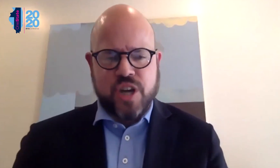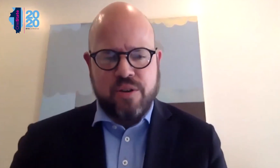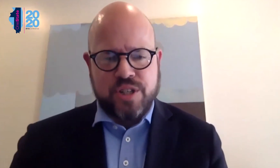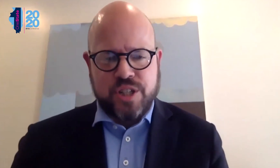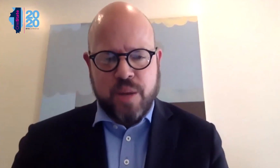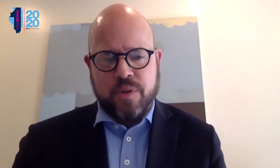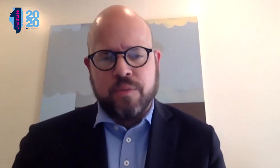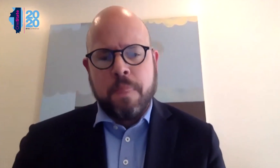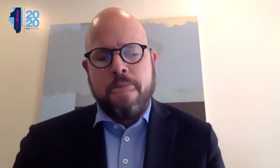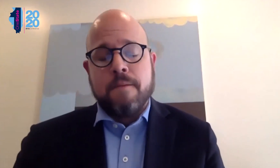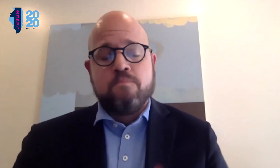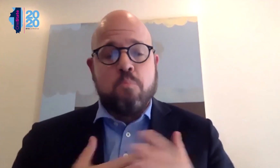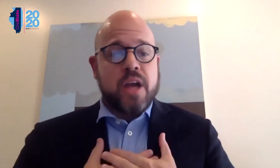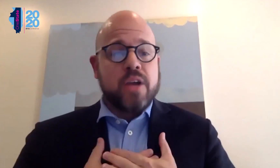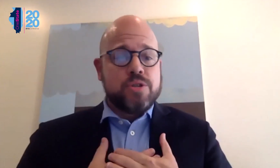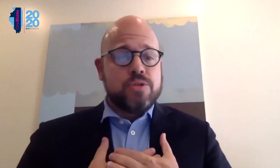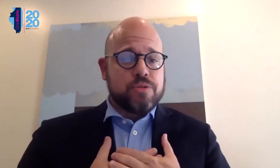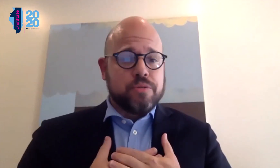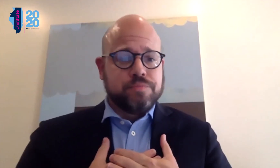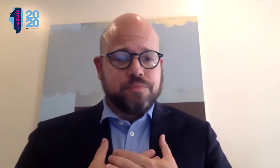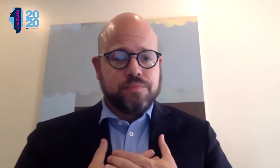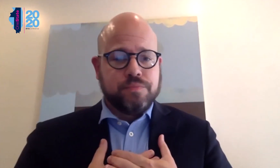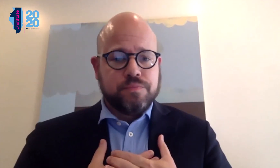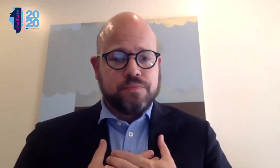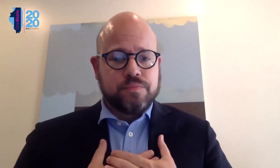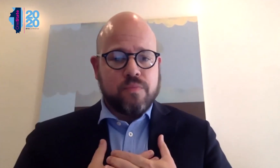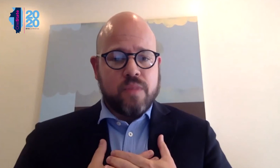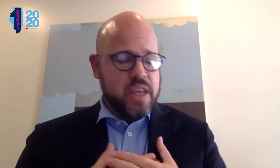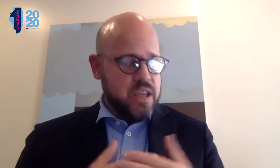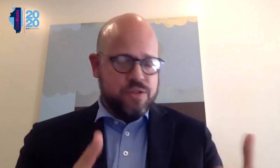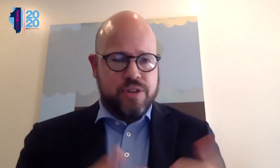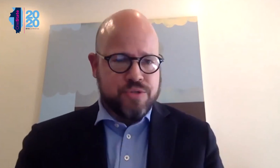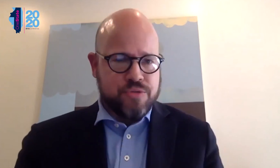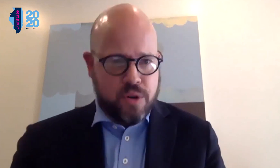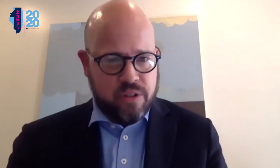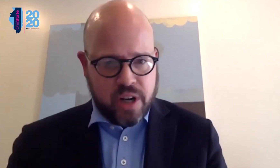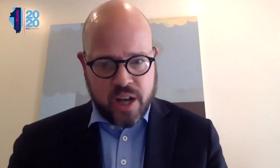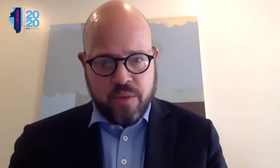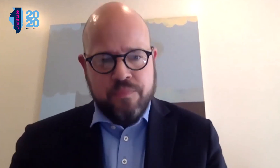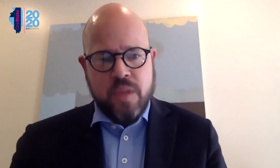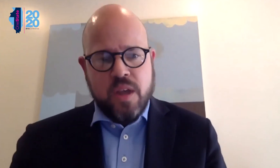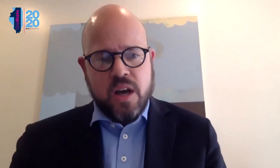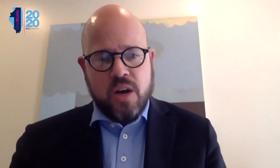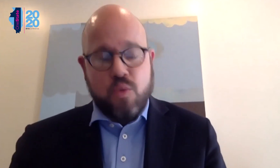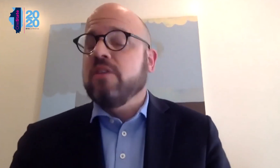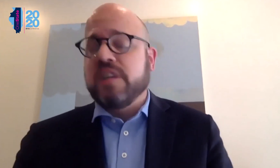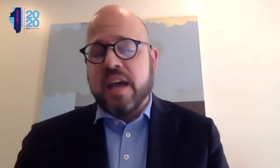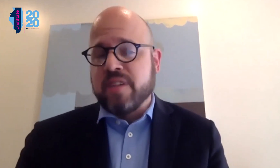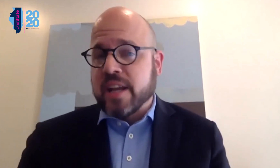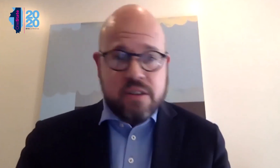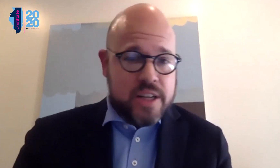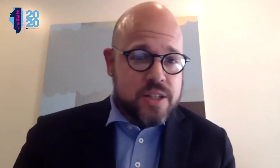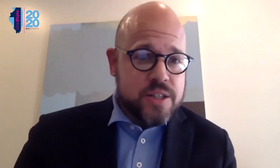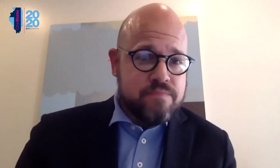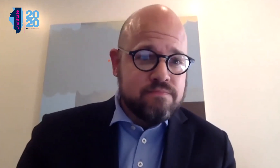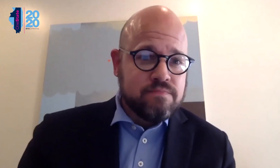on Chicago as an example. My own two children, even during this remote learning now, regularly have